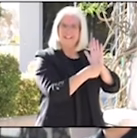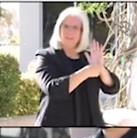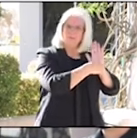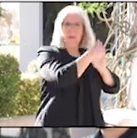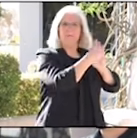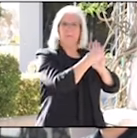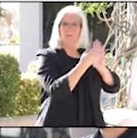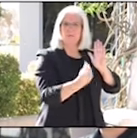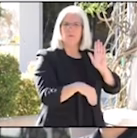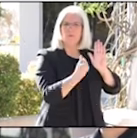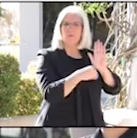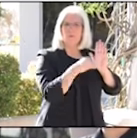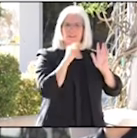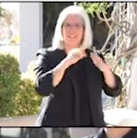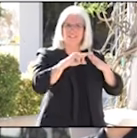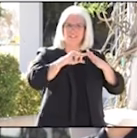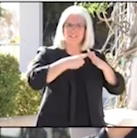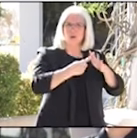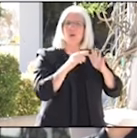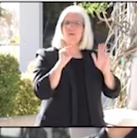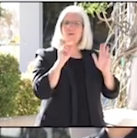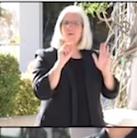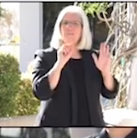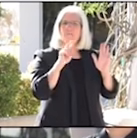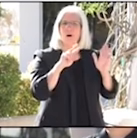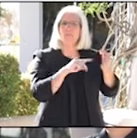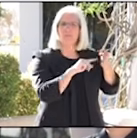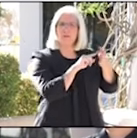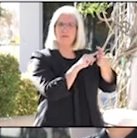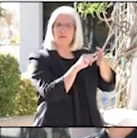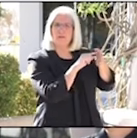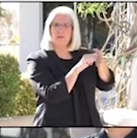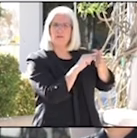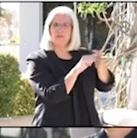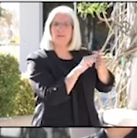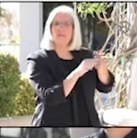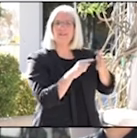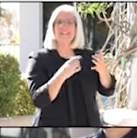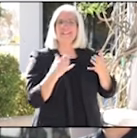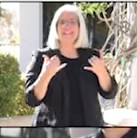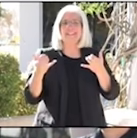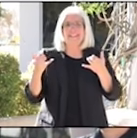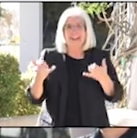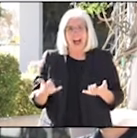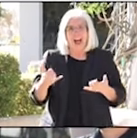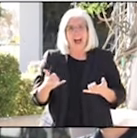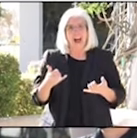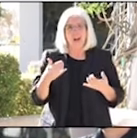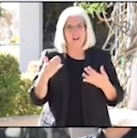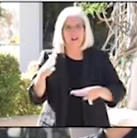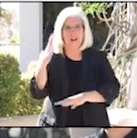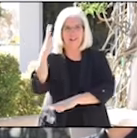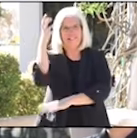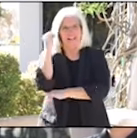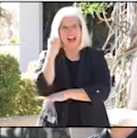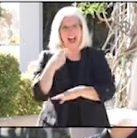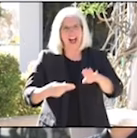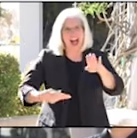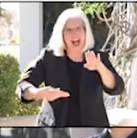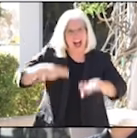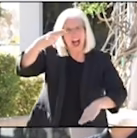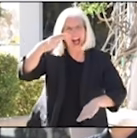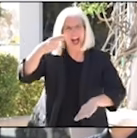beginning of November. In fact, we now have the highest case rate of any county in the San Francisco Bay